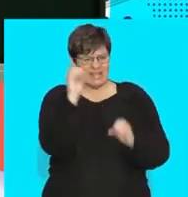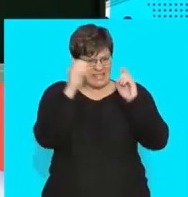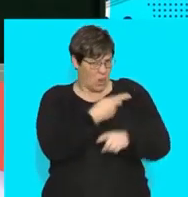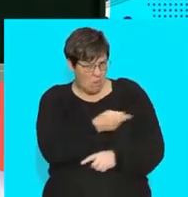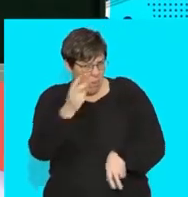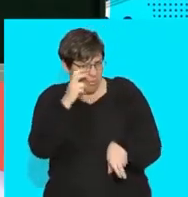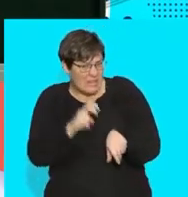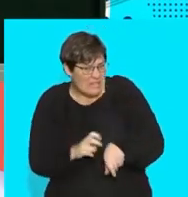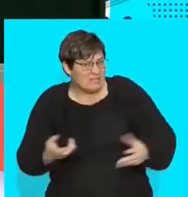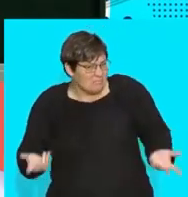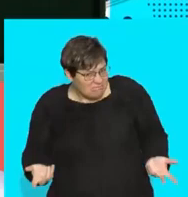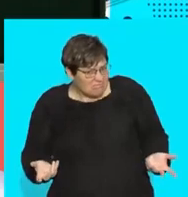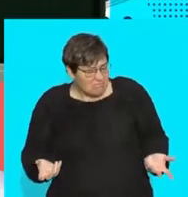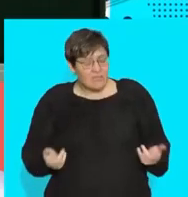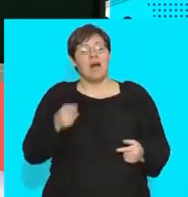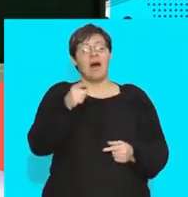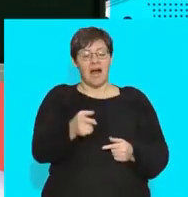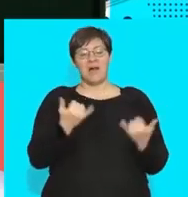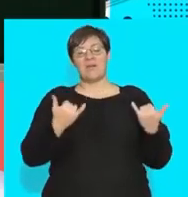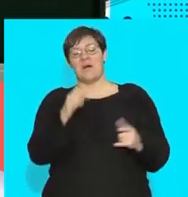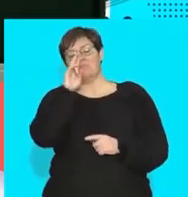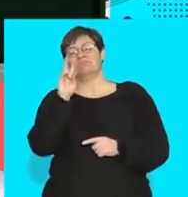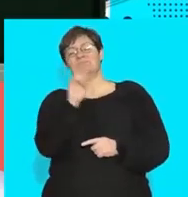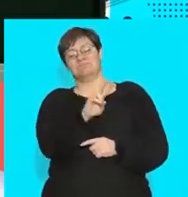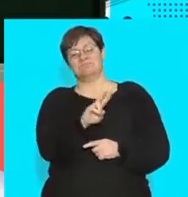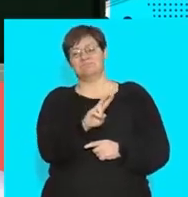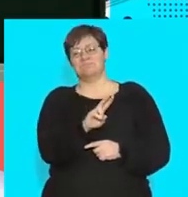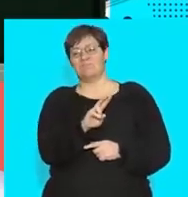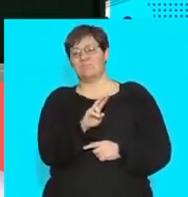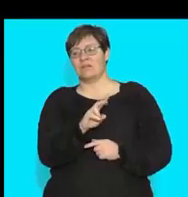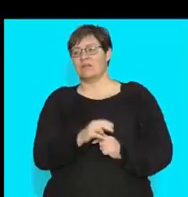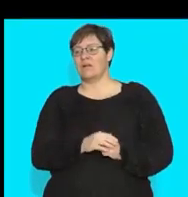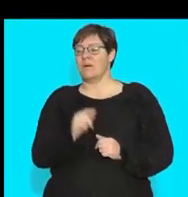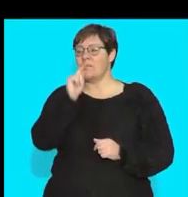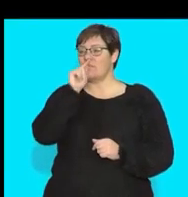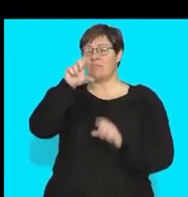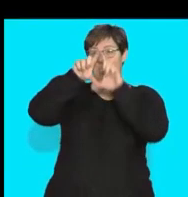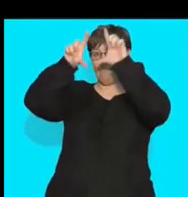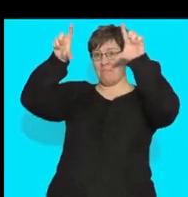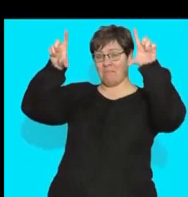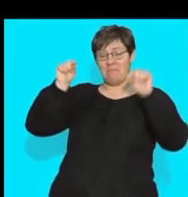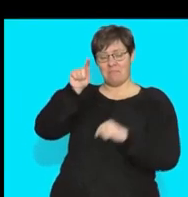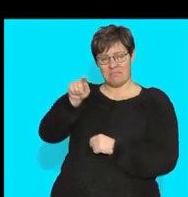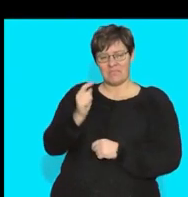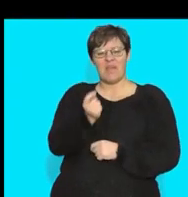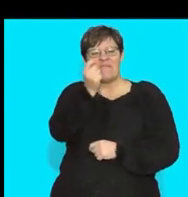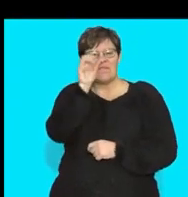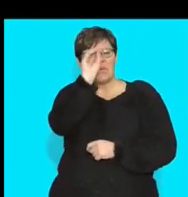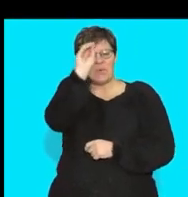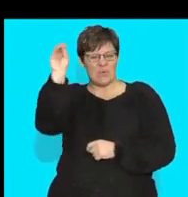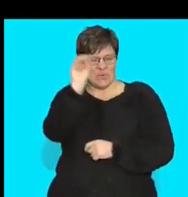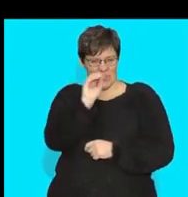it, etc. Okay, so we're going to have a look at the top over here. I've just put in a diagram with a few